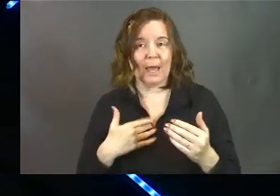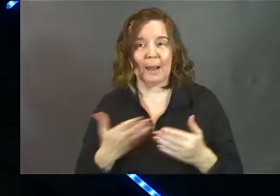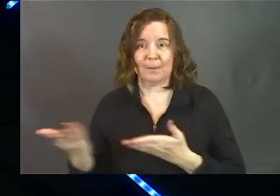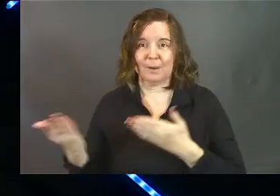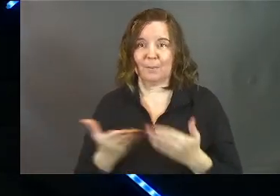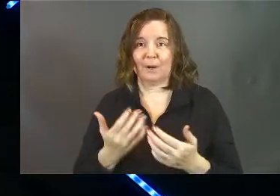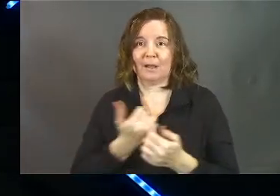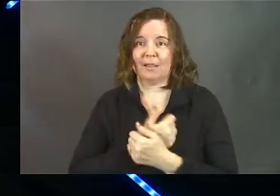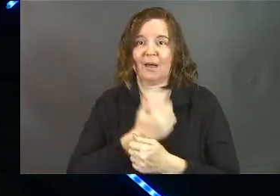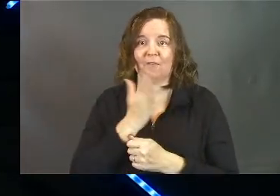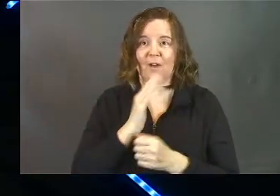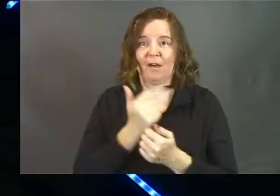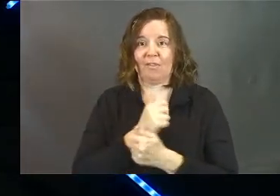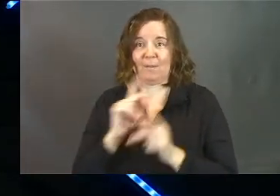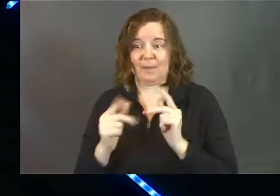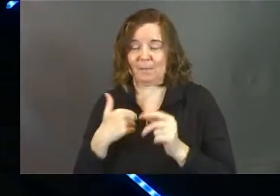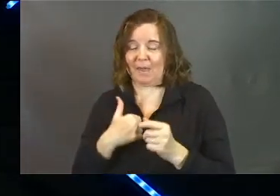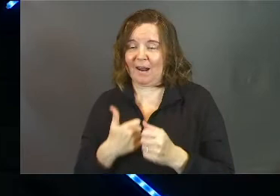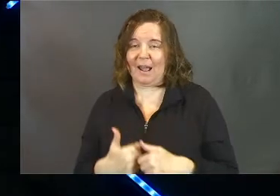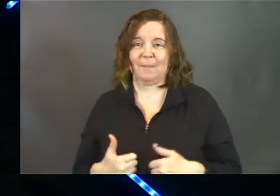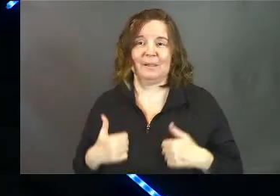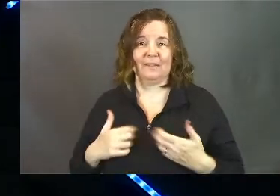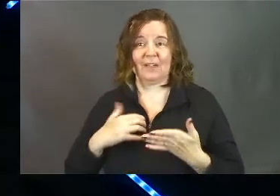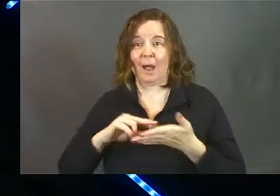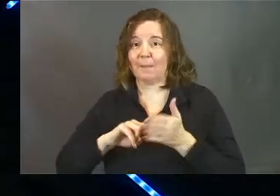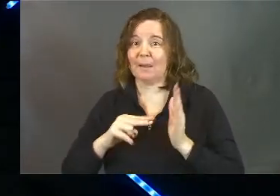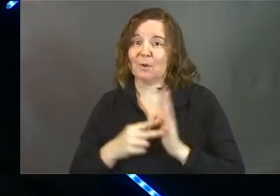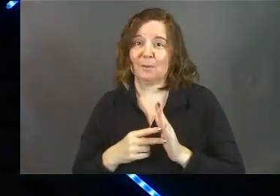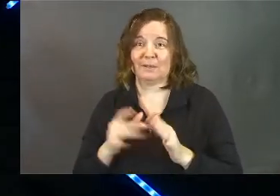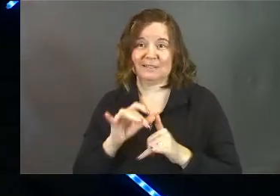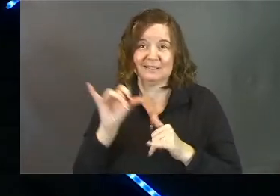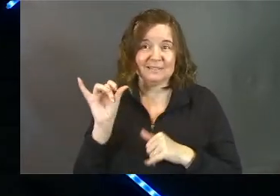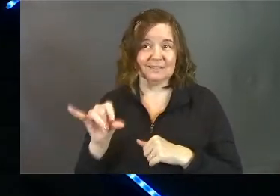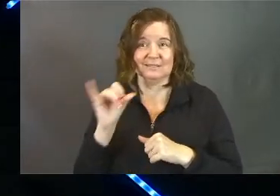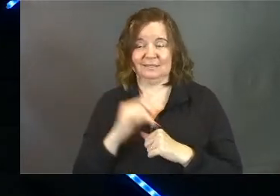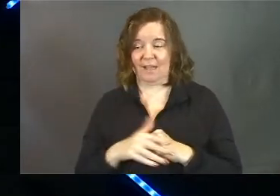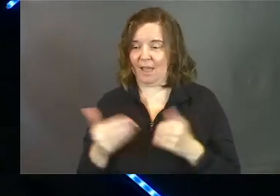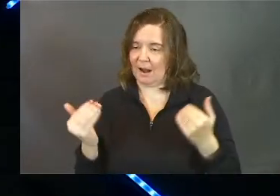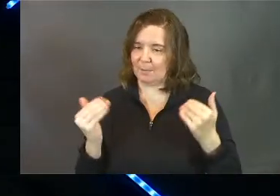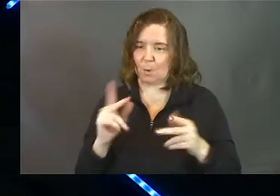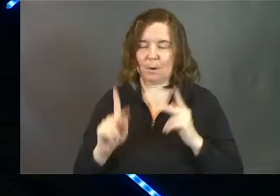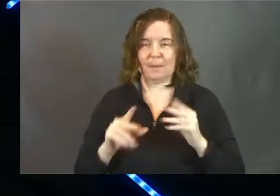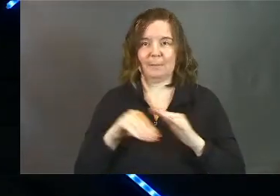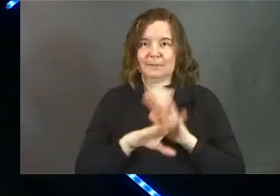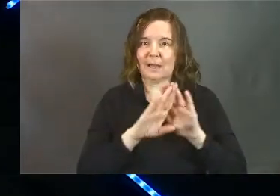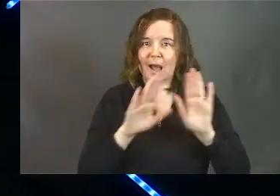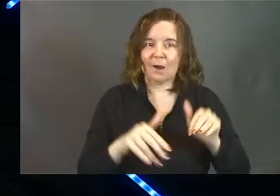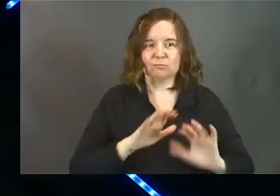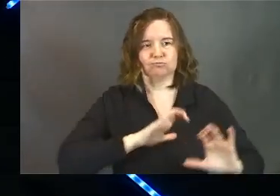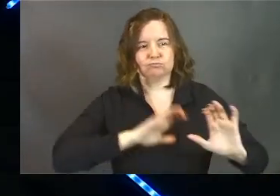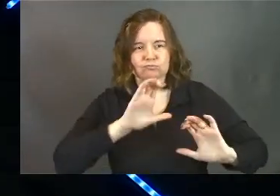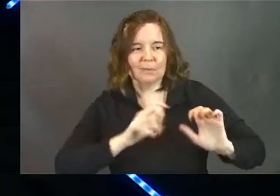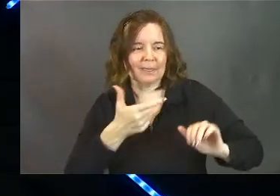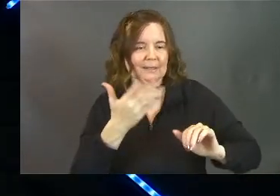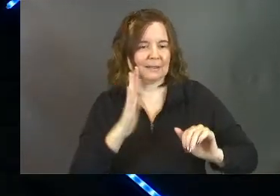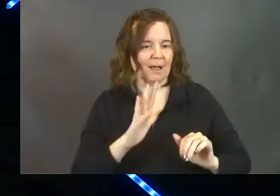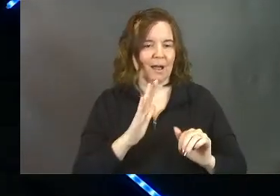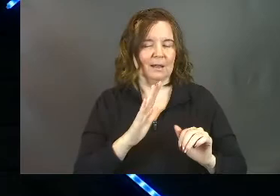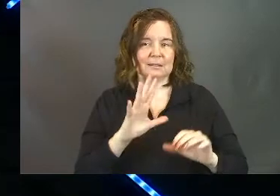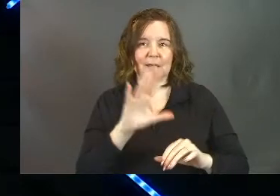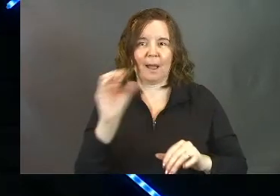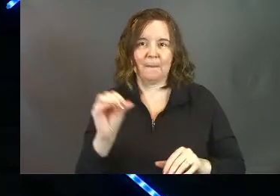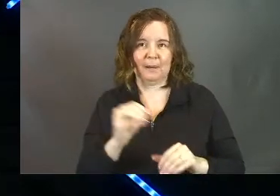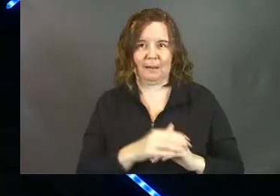bring love God, love people into that. And I am living out my purpose. And I'm going to people's houses talking about, this is God's